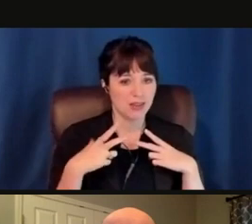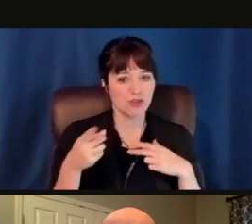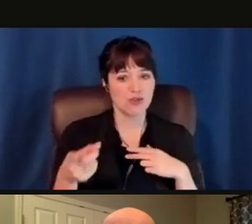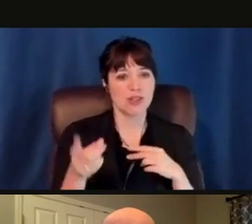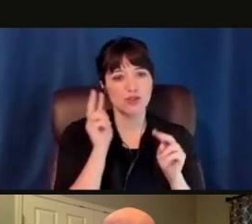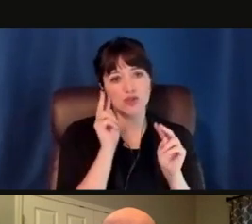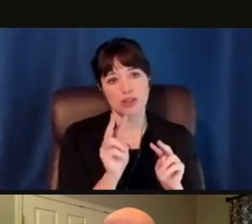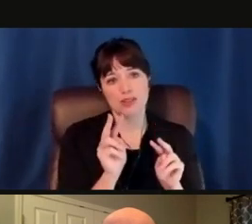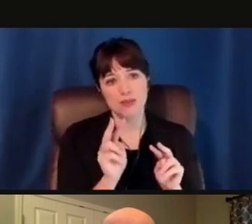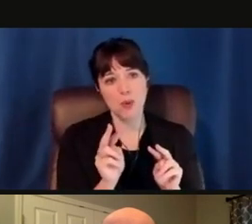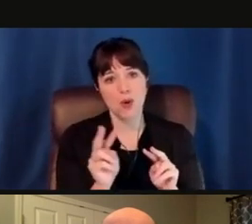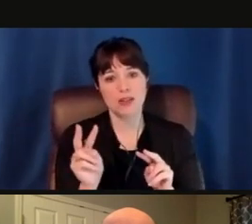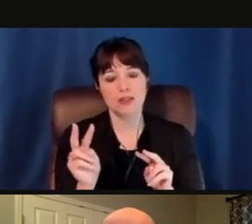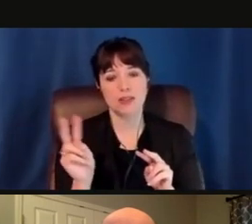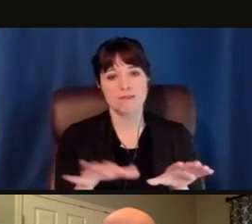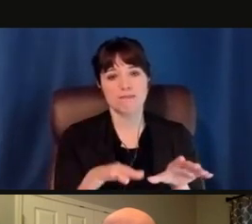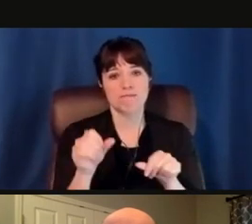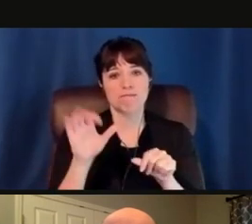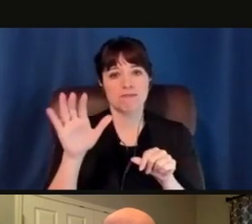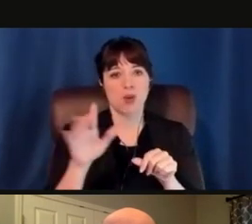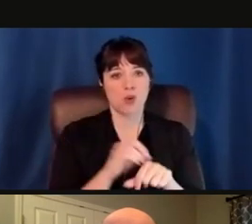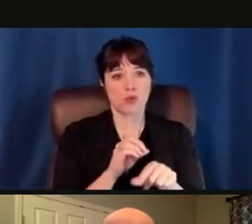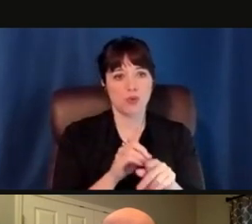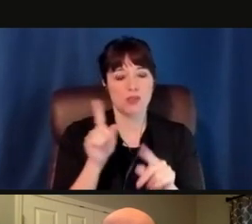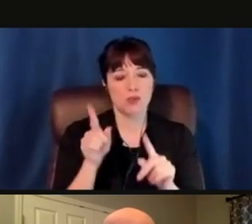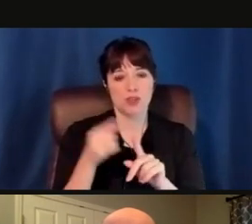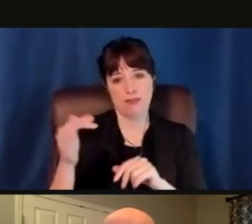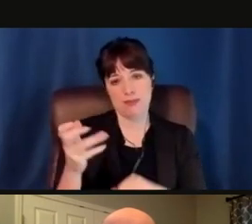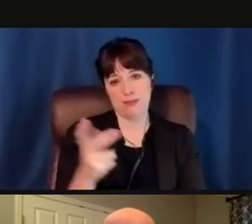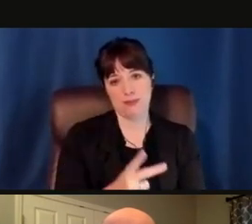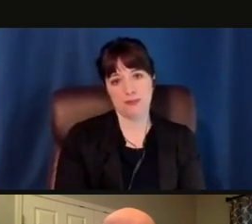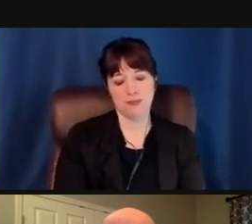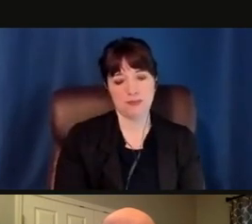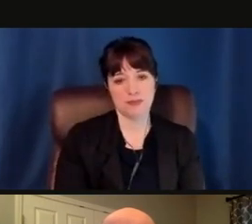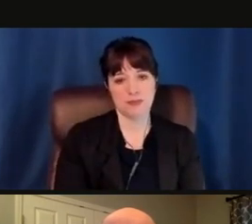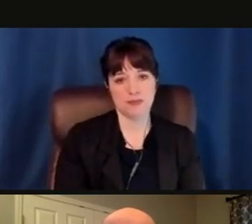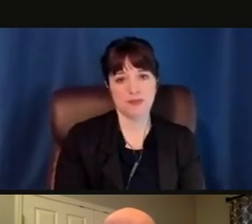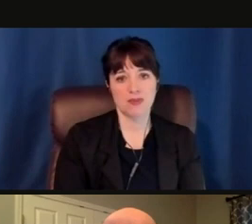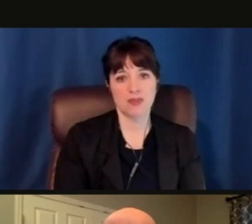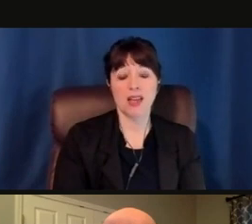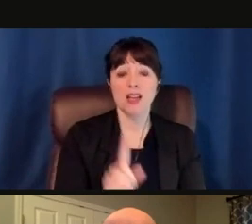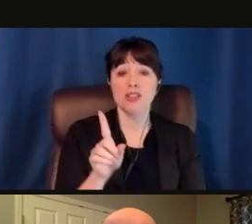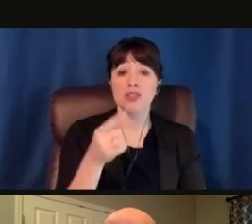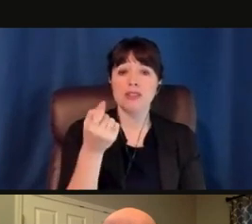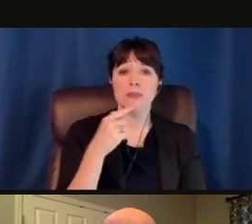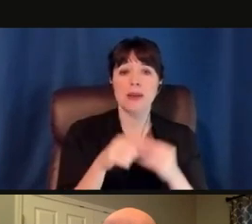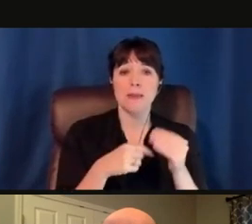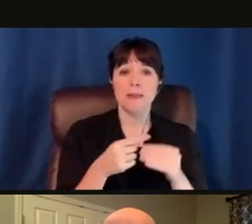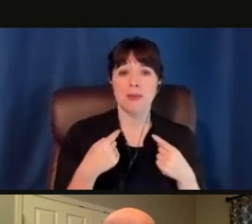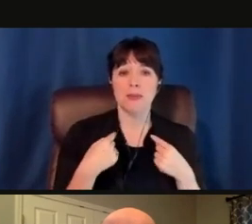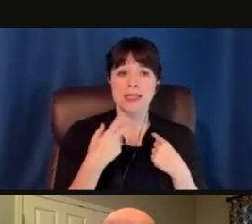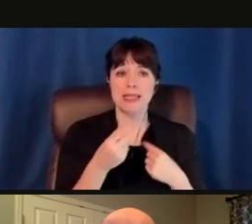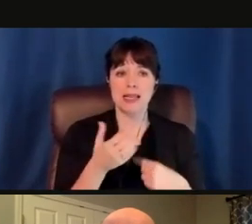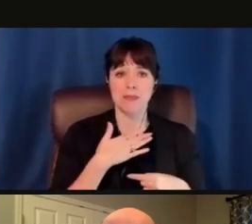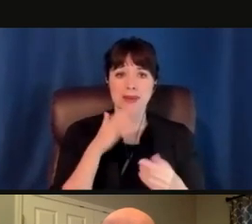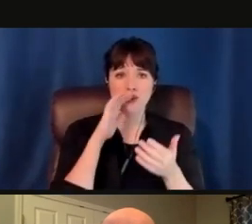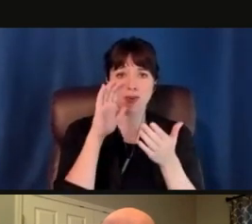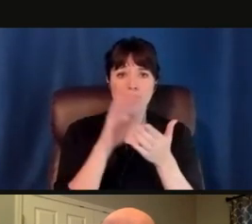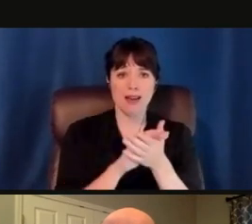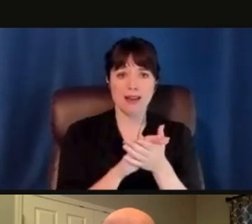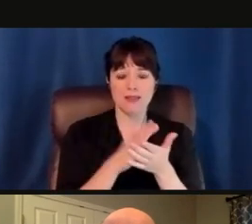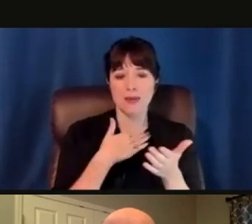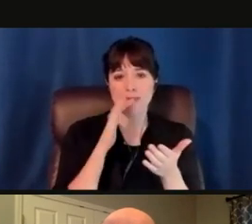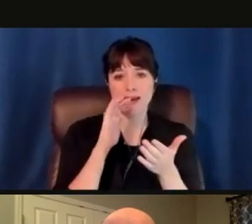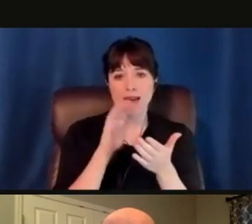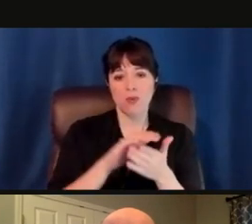forward to resuming her duties when she returns. Just a bit about me and my wife. My wife,